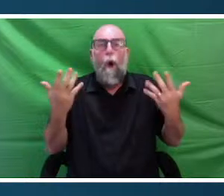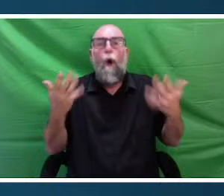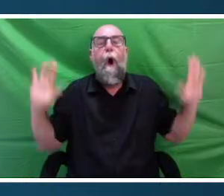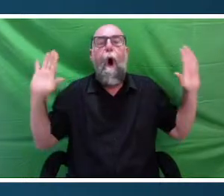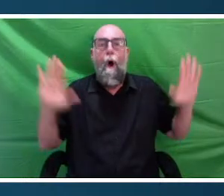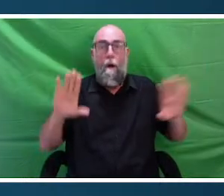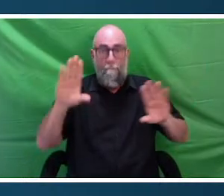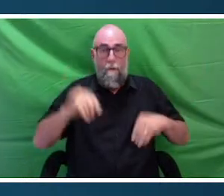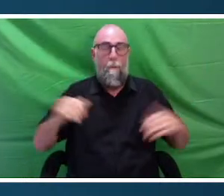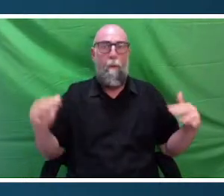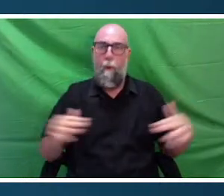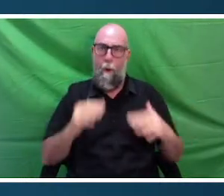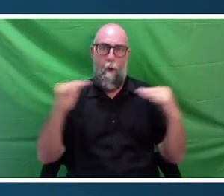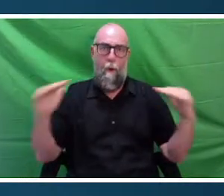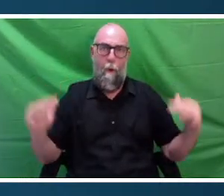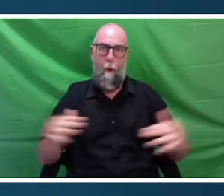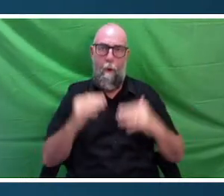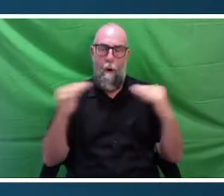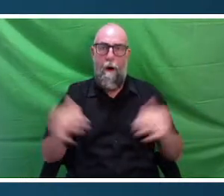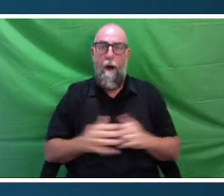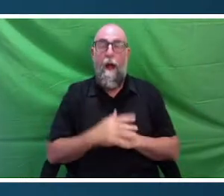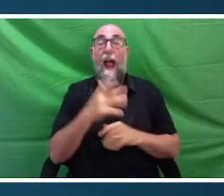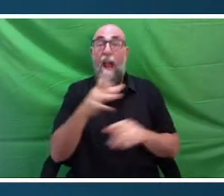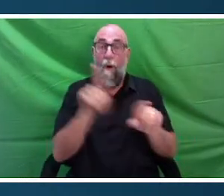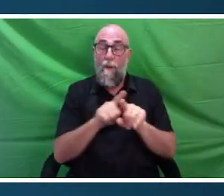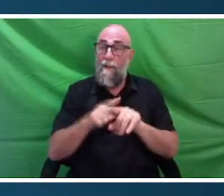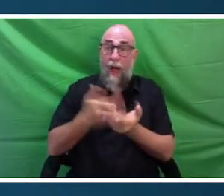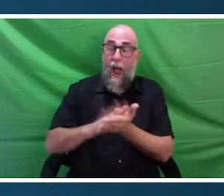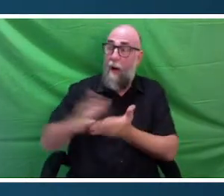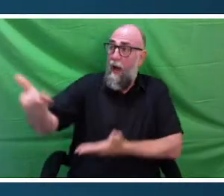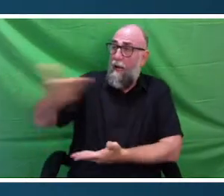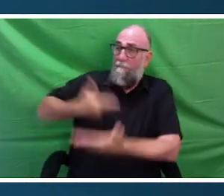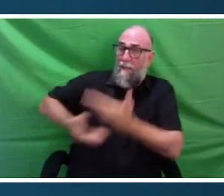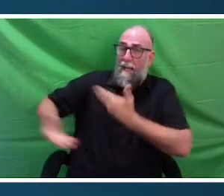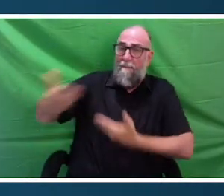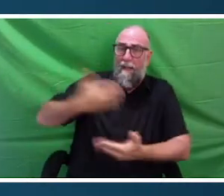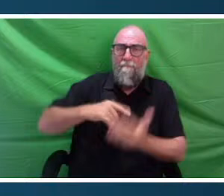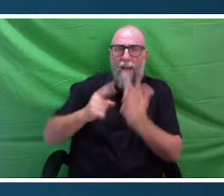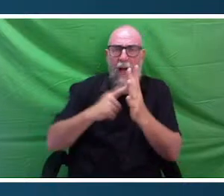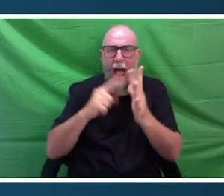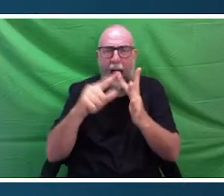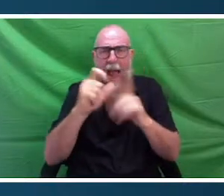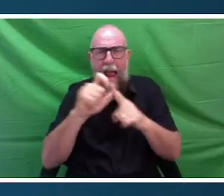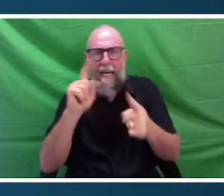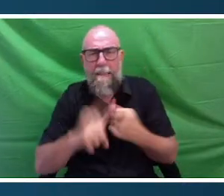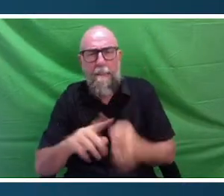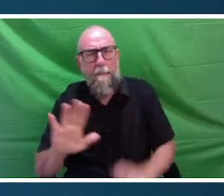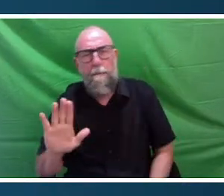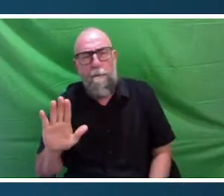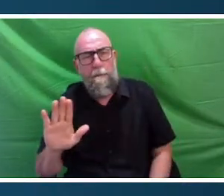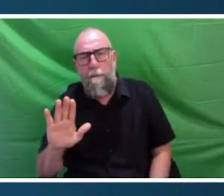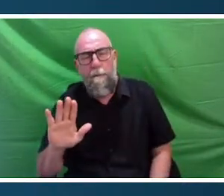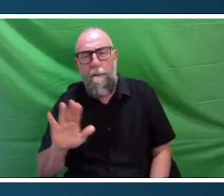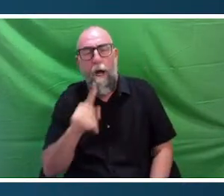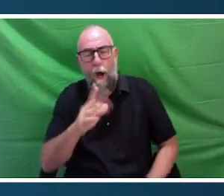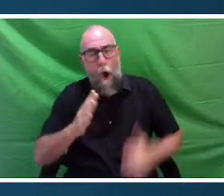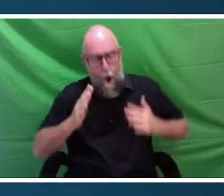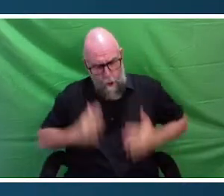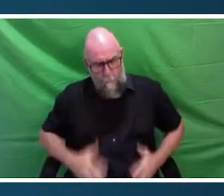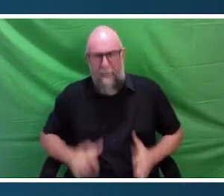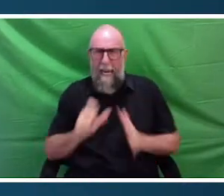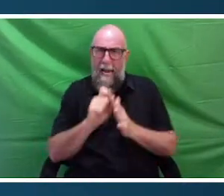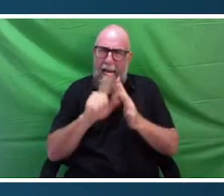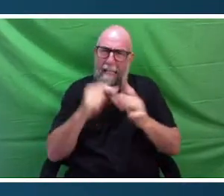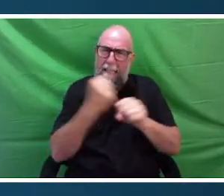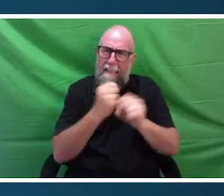way in which aid was being delivered to them. Human dignity in this context refers to the